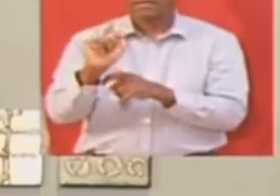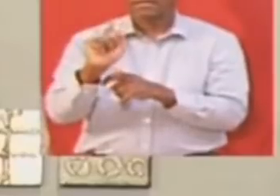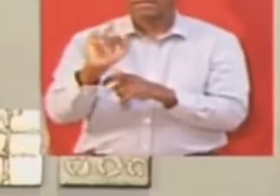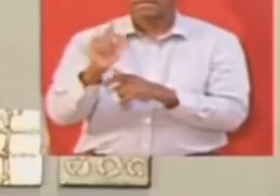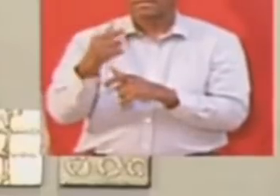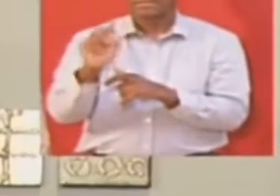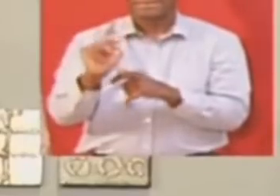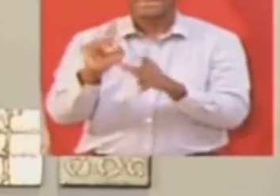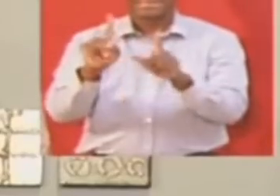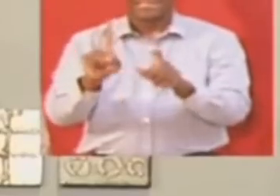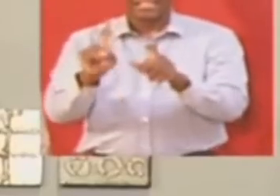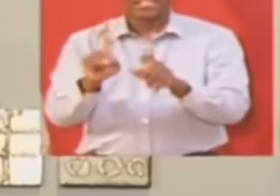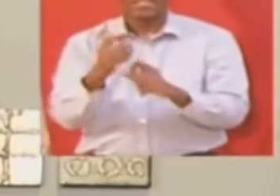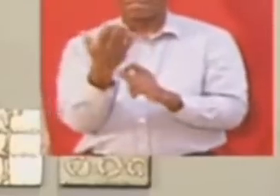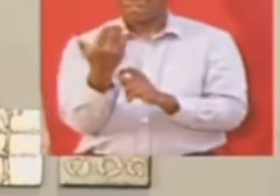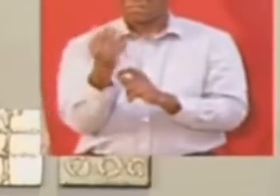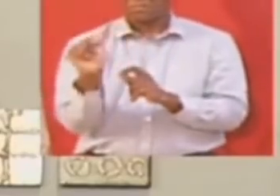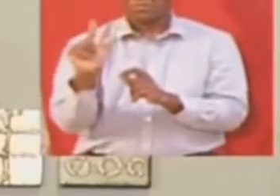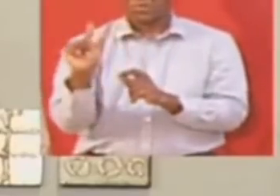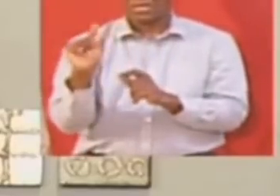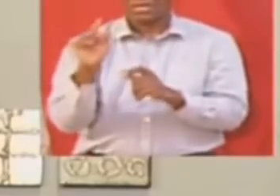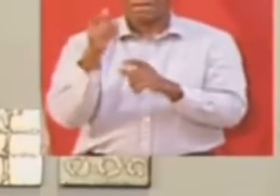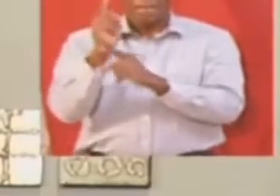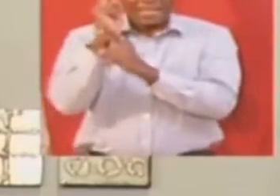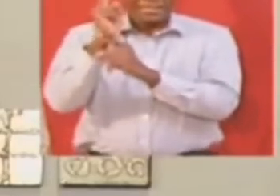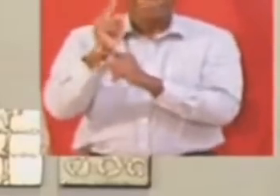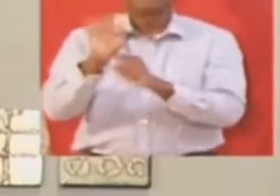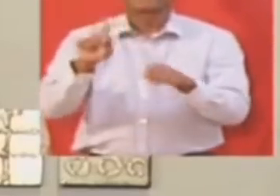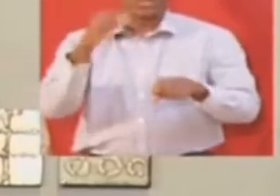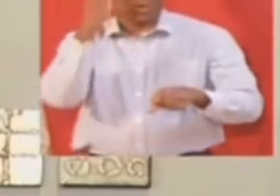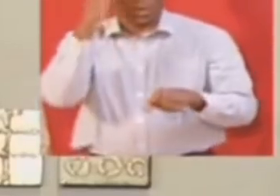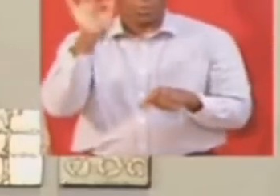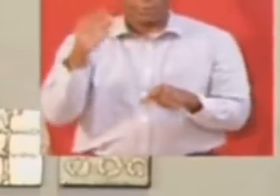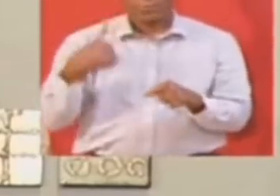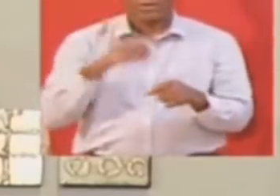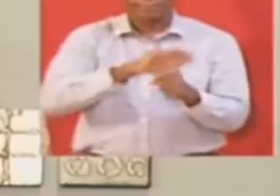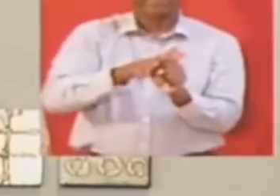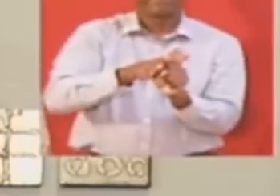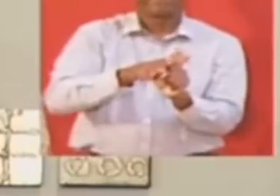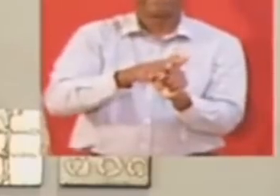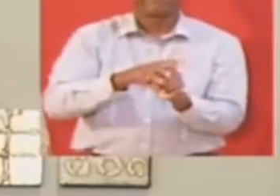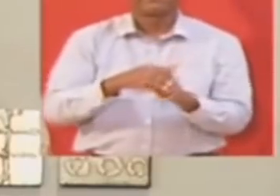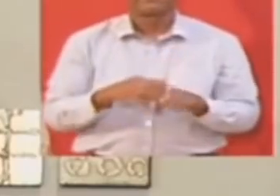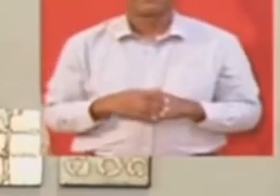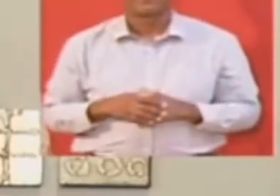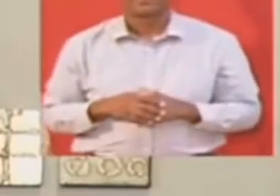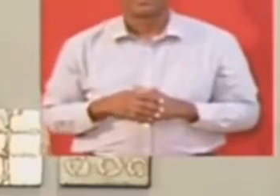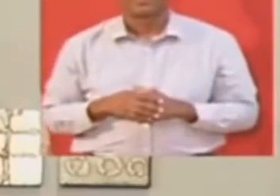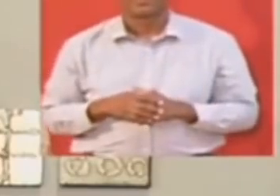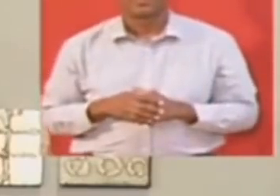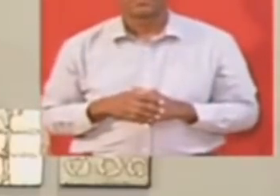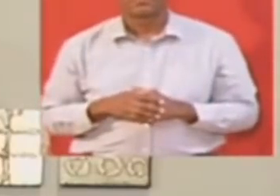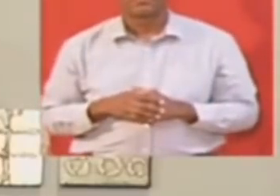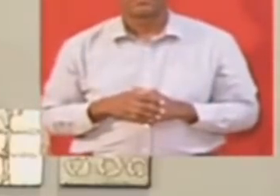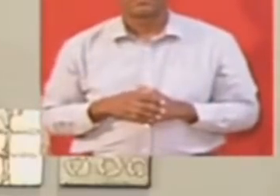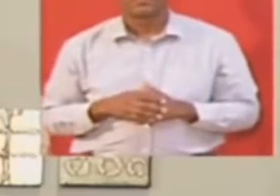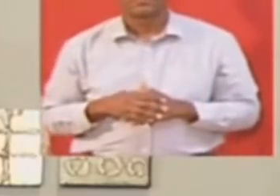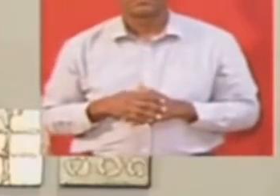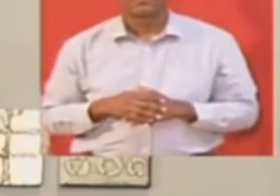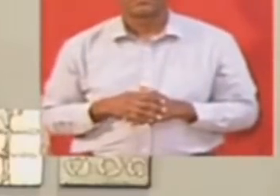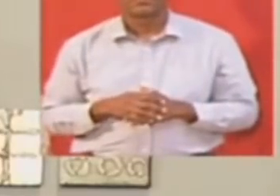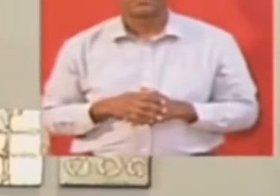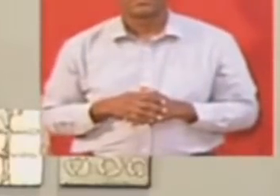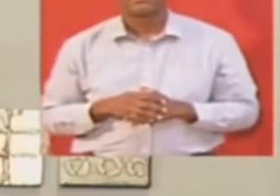20 minutes whether you have COVID-19. Those are scheduled to arrive early part of November based on what we have know so far